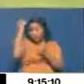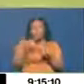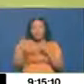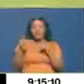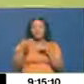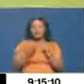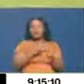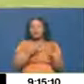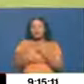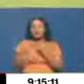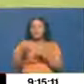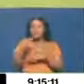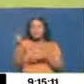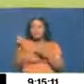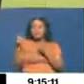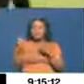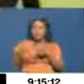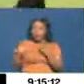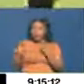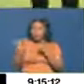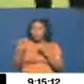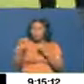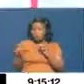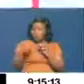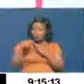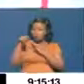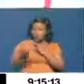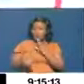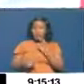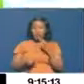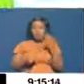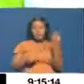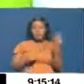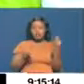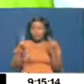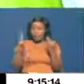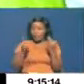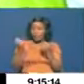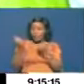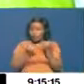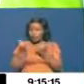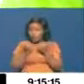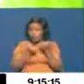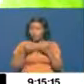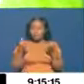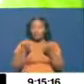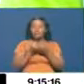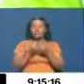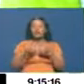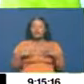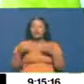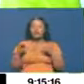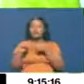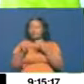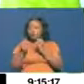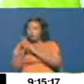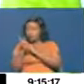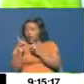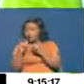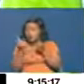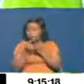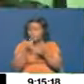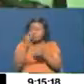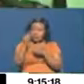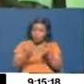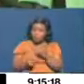the opening game to Senegal, going down 3-1 on Saturday. The tournament has attracted 12 teams divided into four groups of three